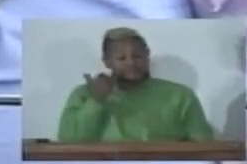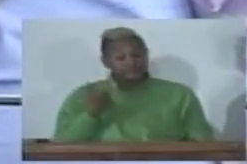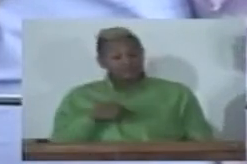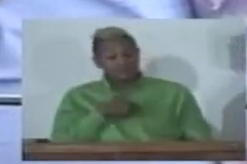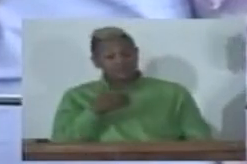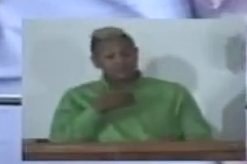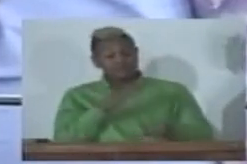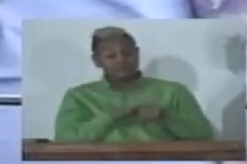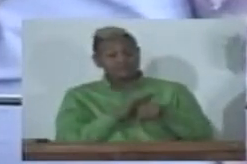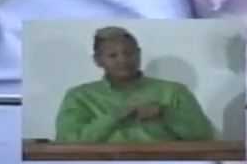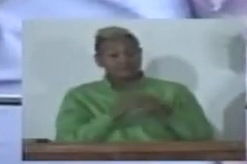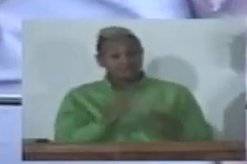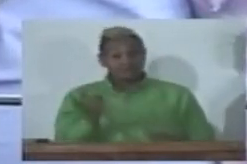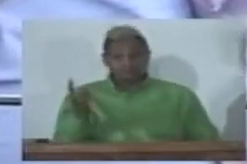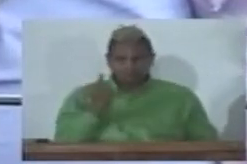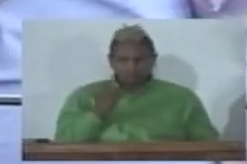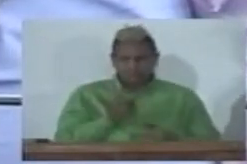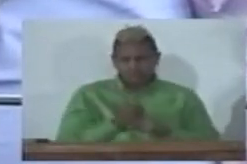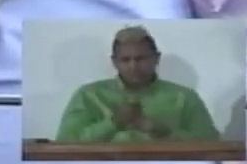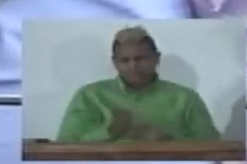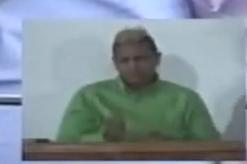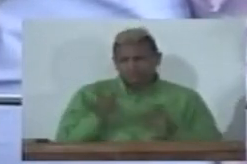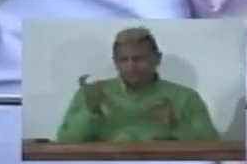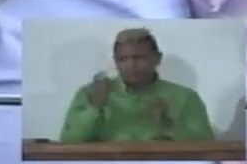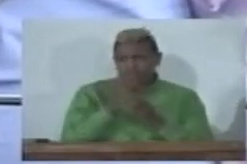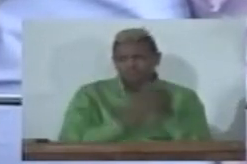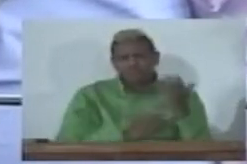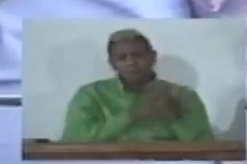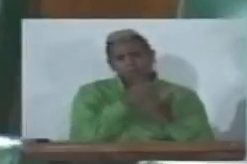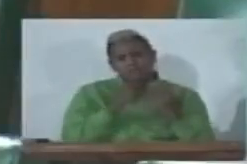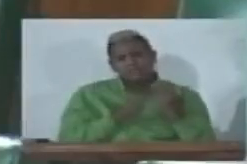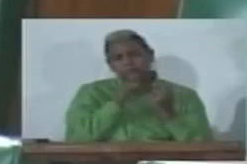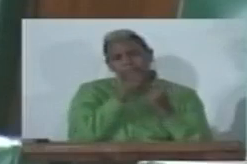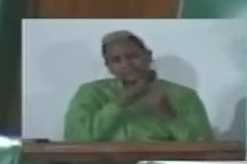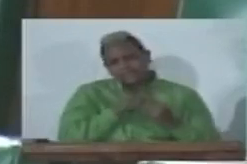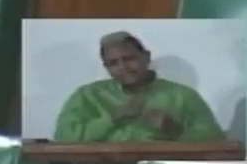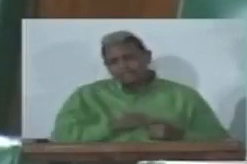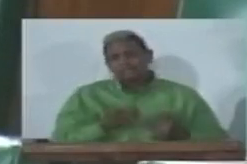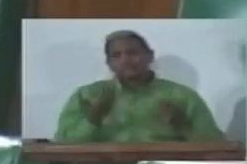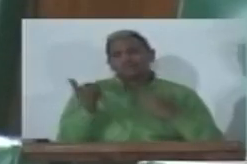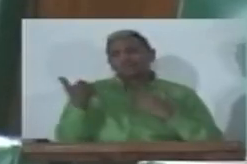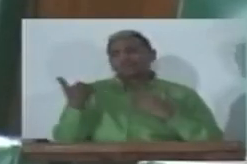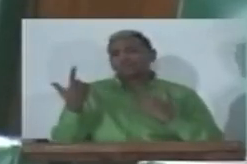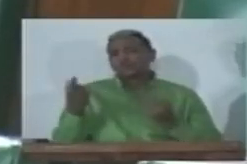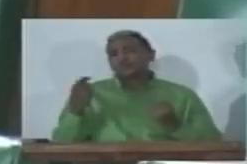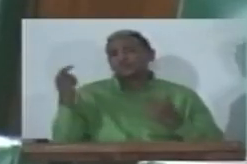consultants that have been given certain specific mandates,